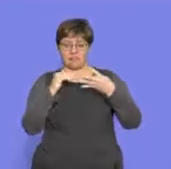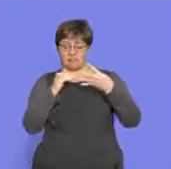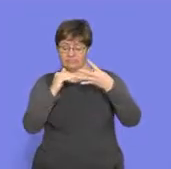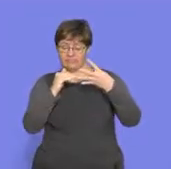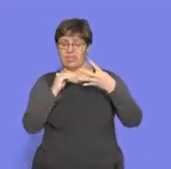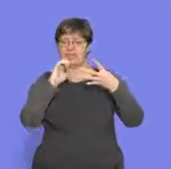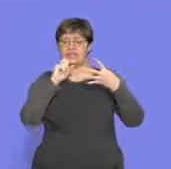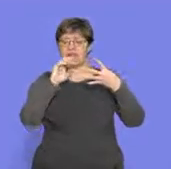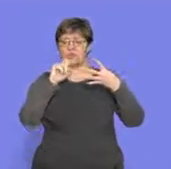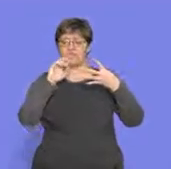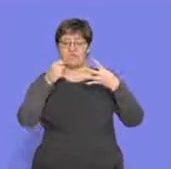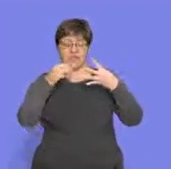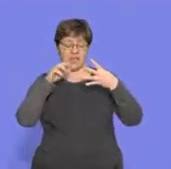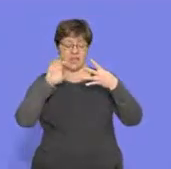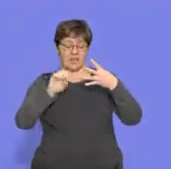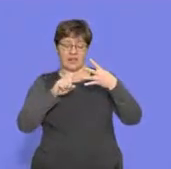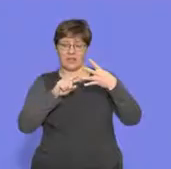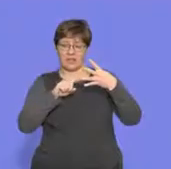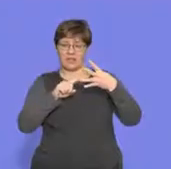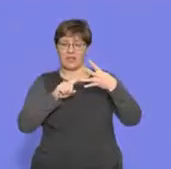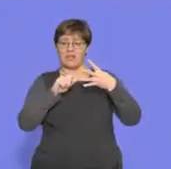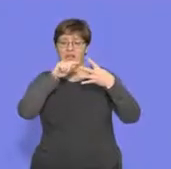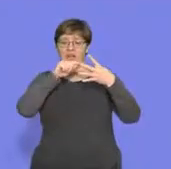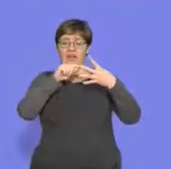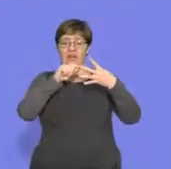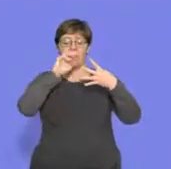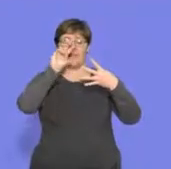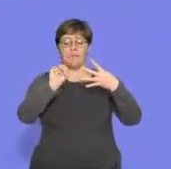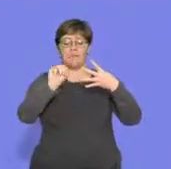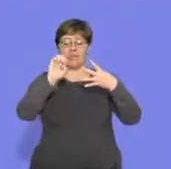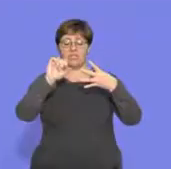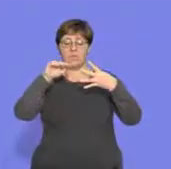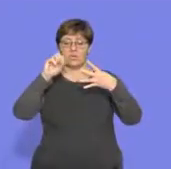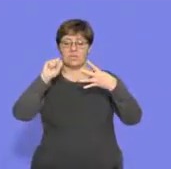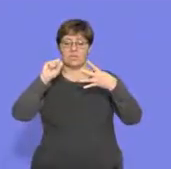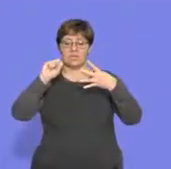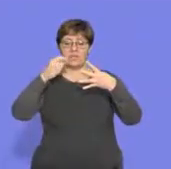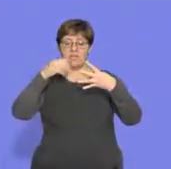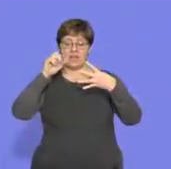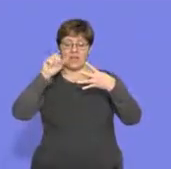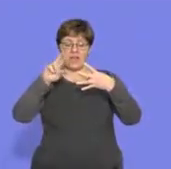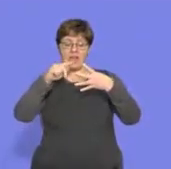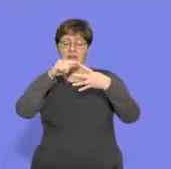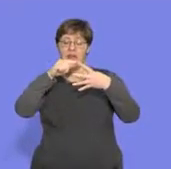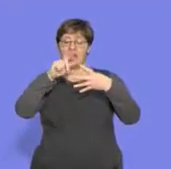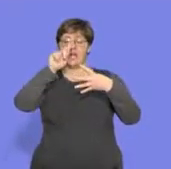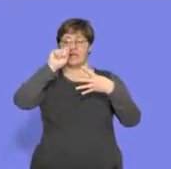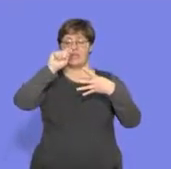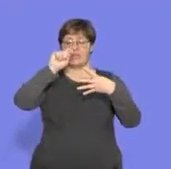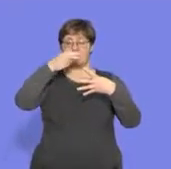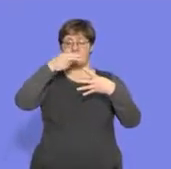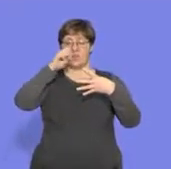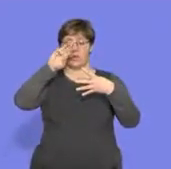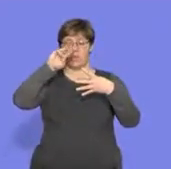in turn is enclosed on the external surface by the mesosphere, and then right on the outside we have the